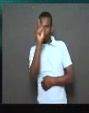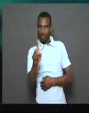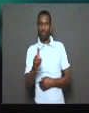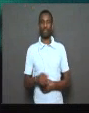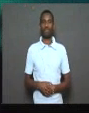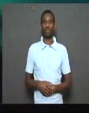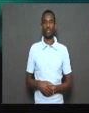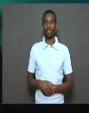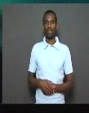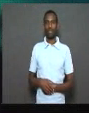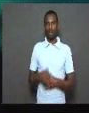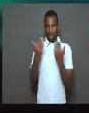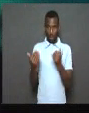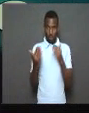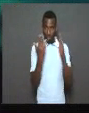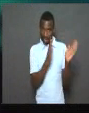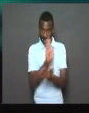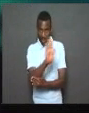Students, let's get ready.